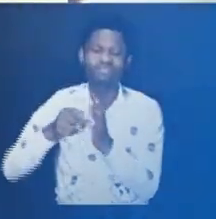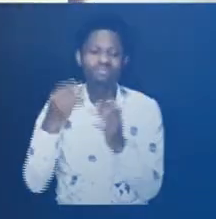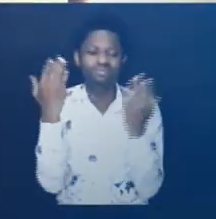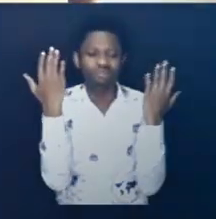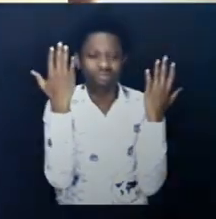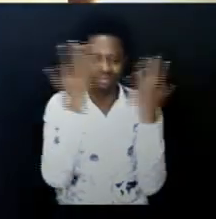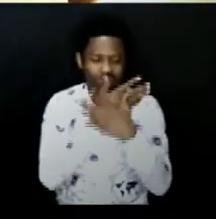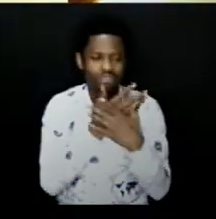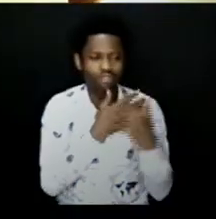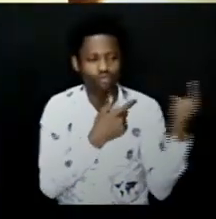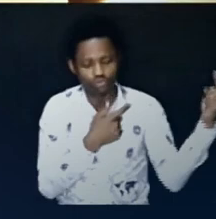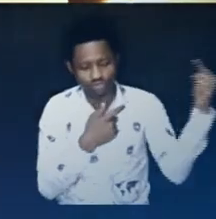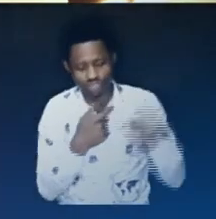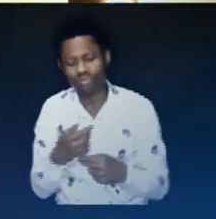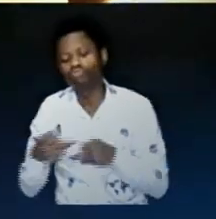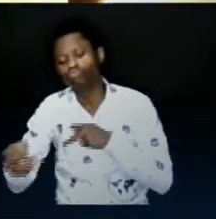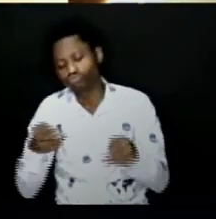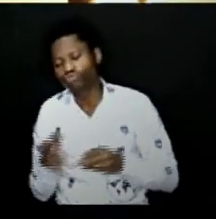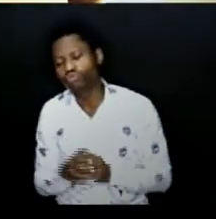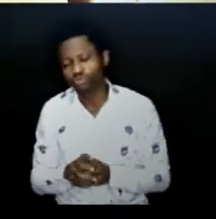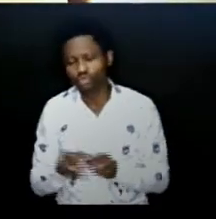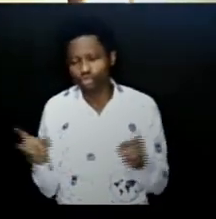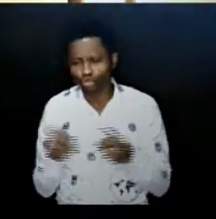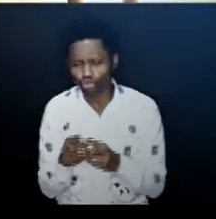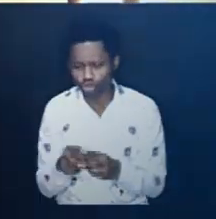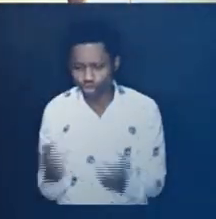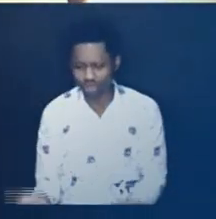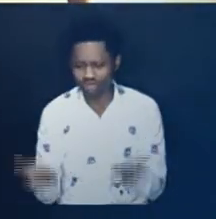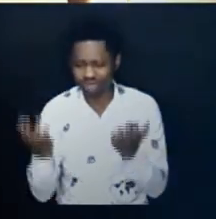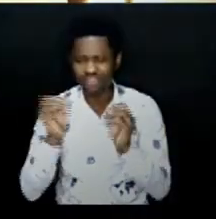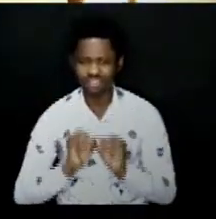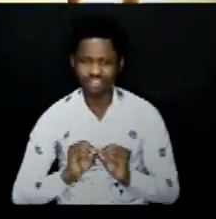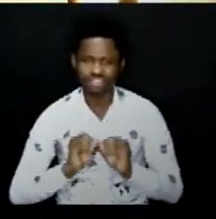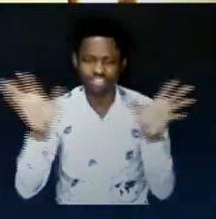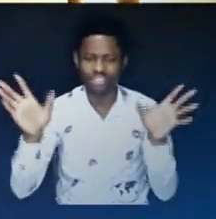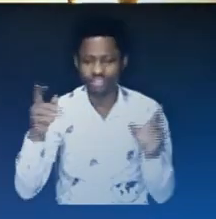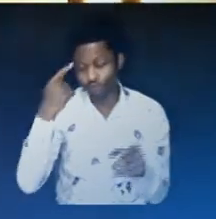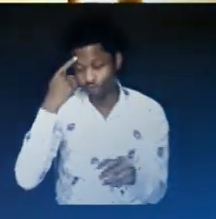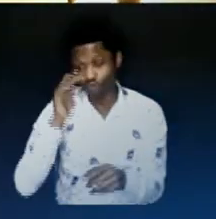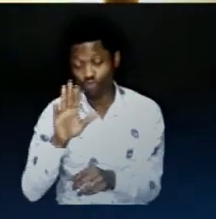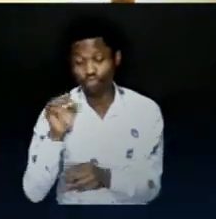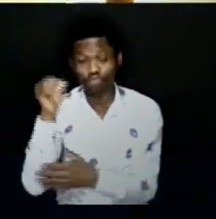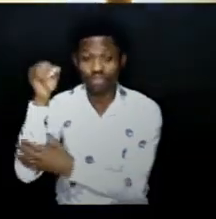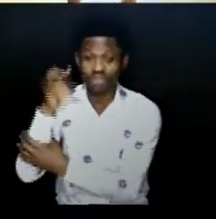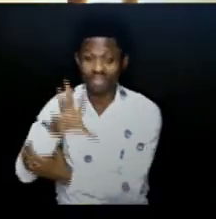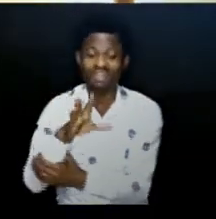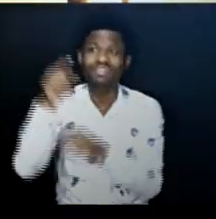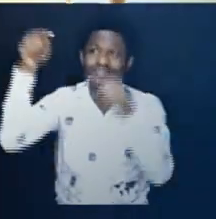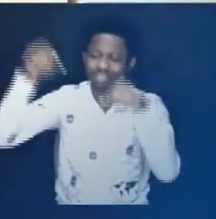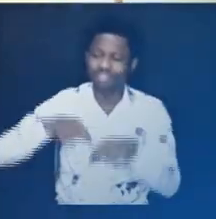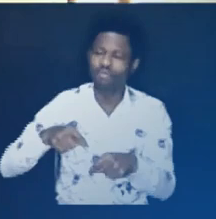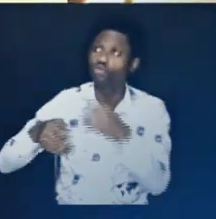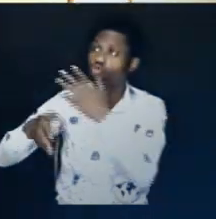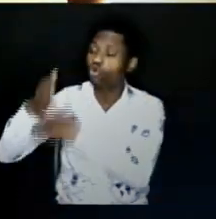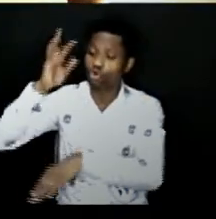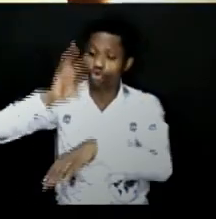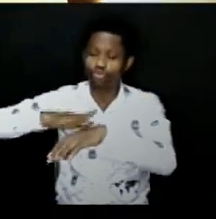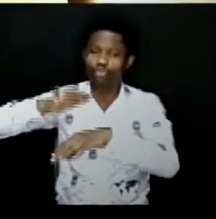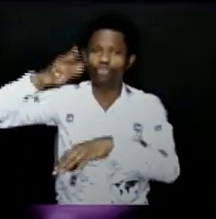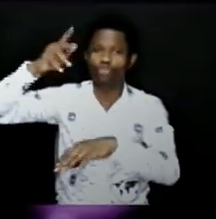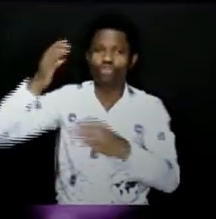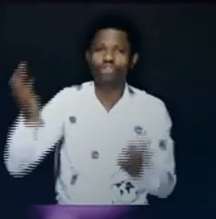So let us arise and shine. For our light has come. The glory of the Lord